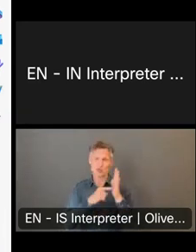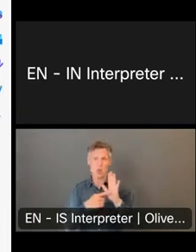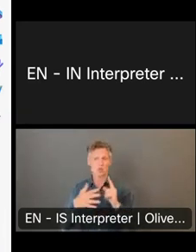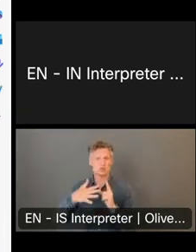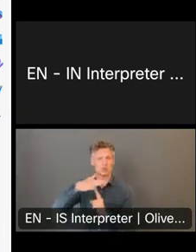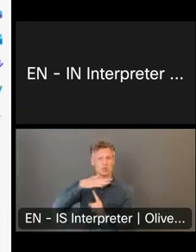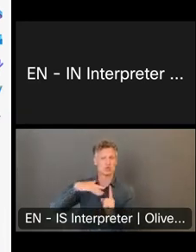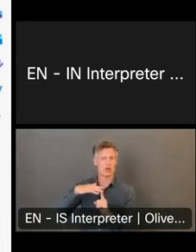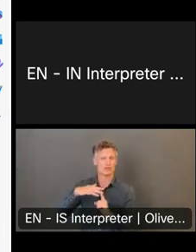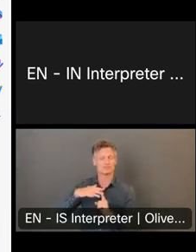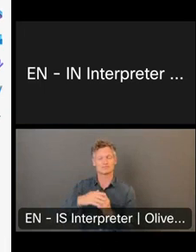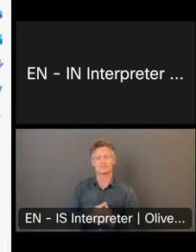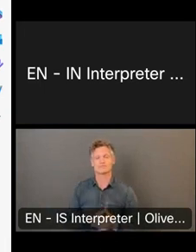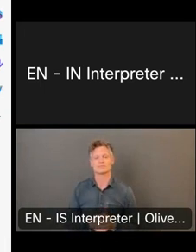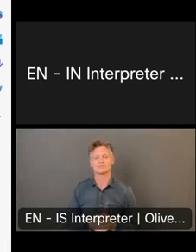the interplay of